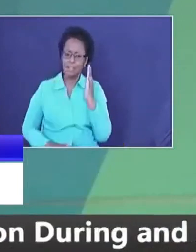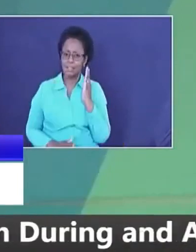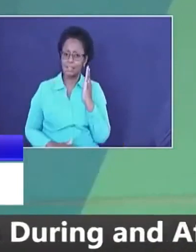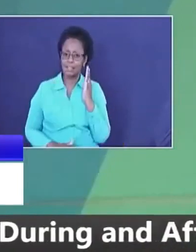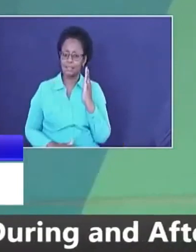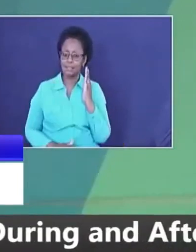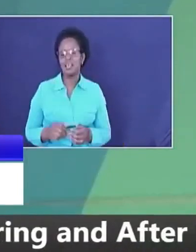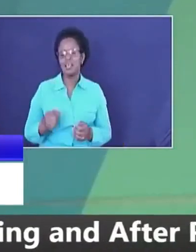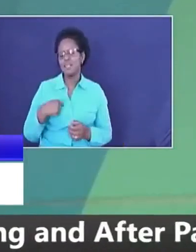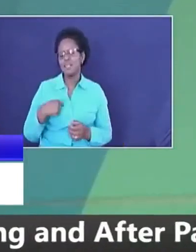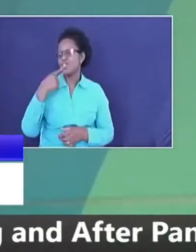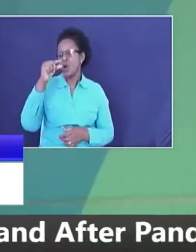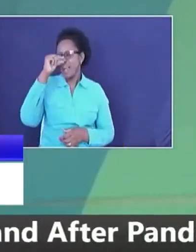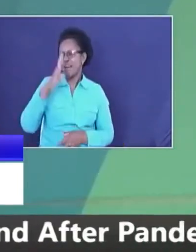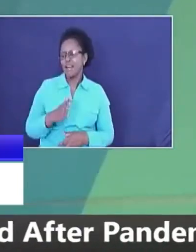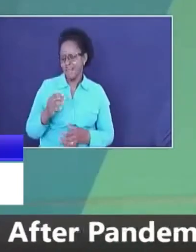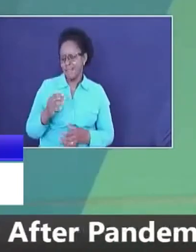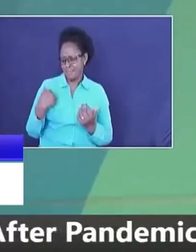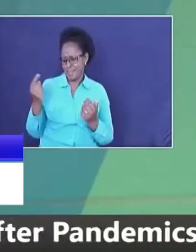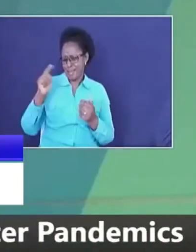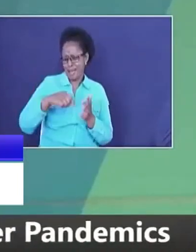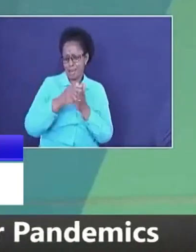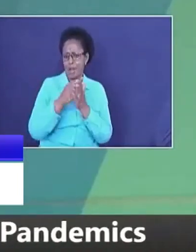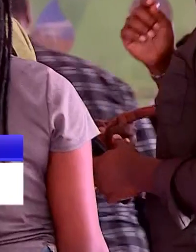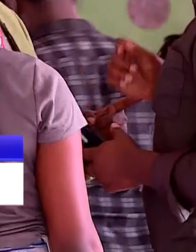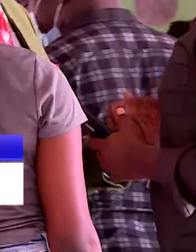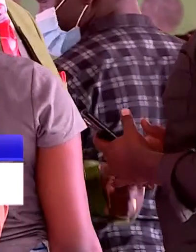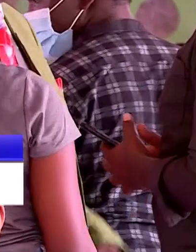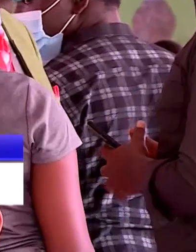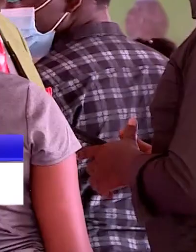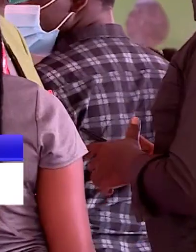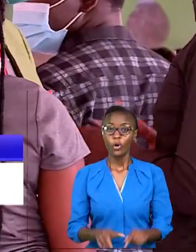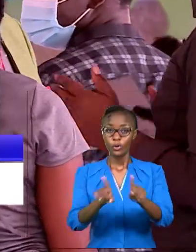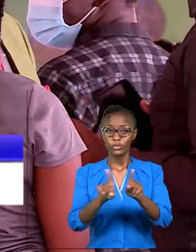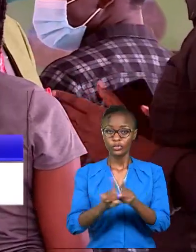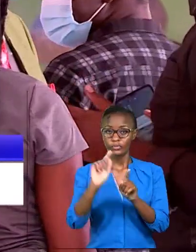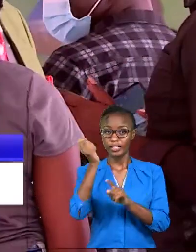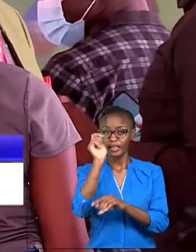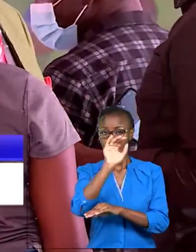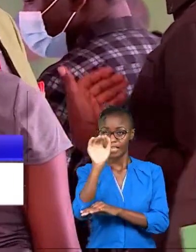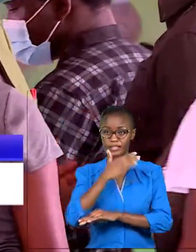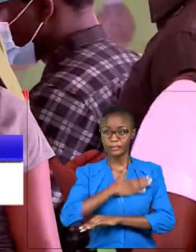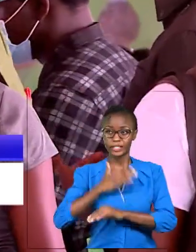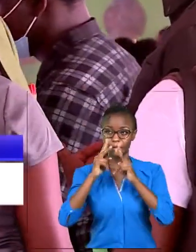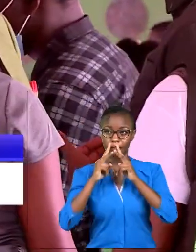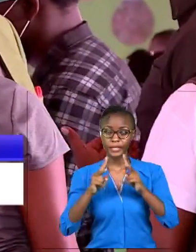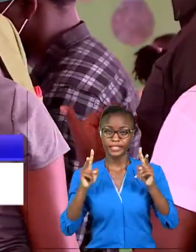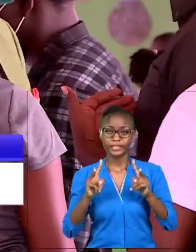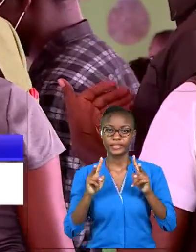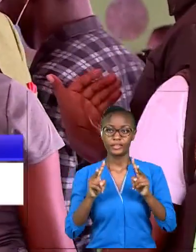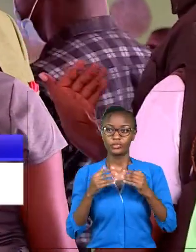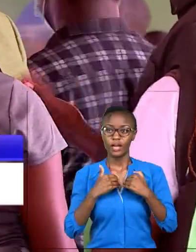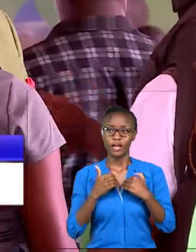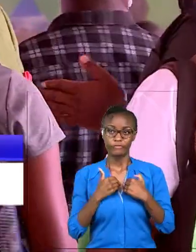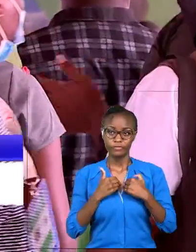Then I told the governor, nimekuwa Makueni. He said, no, we want you back. Kenyans have also been urged to maintain peace and order during and after